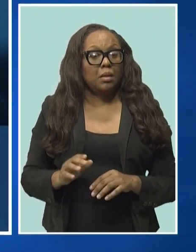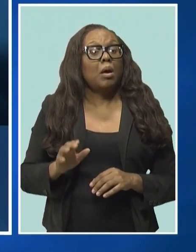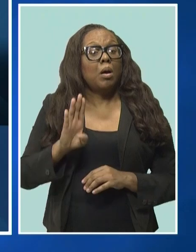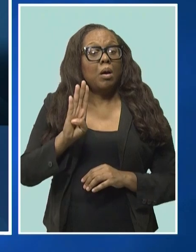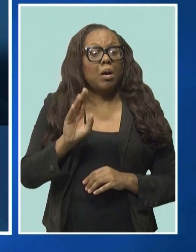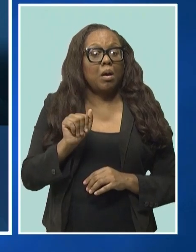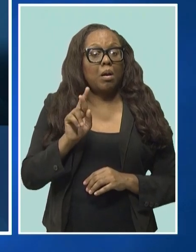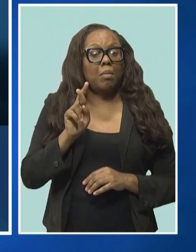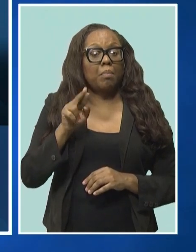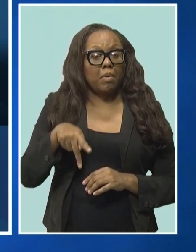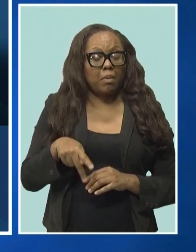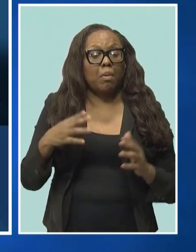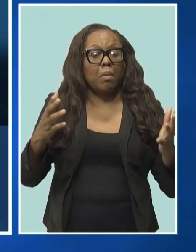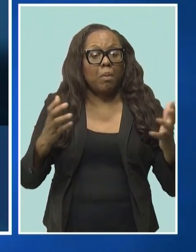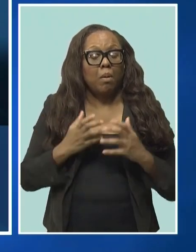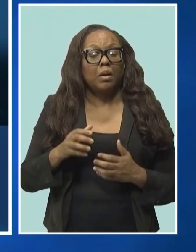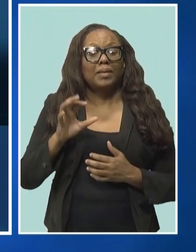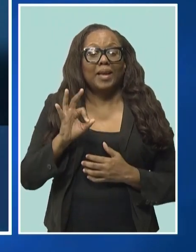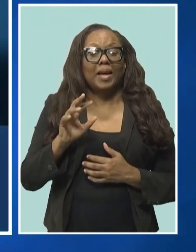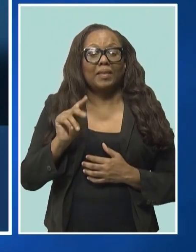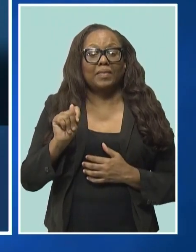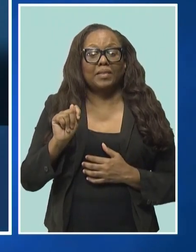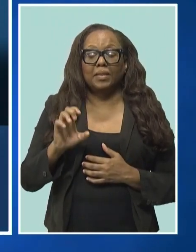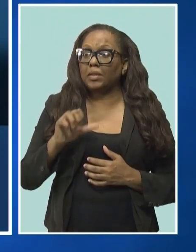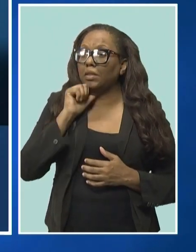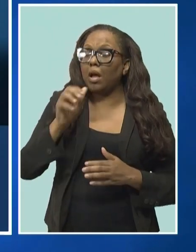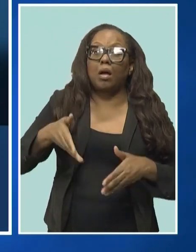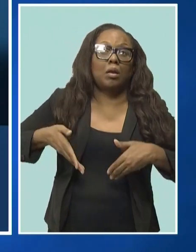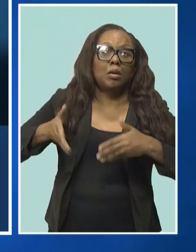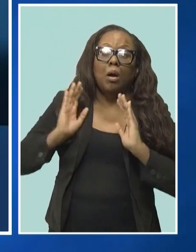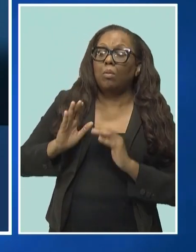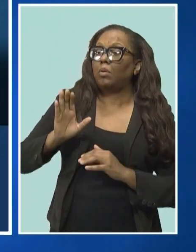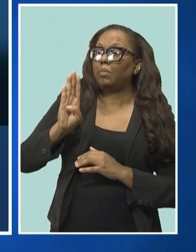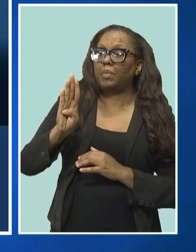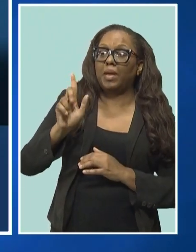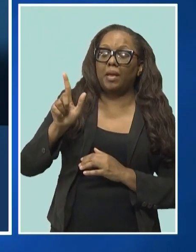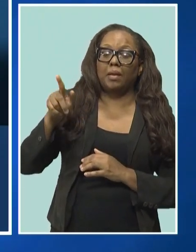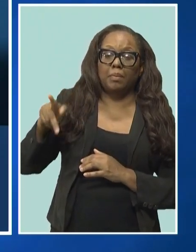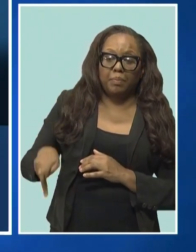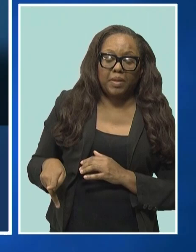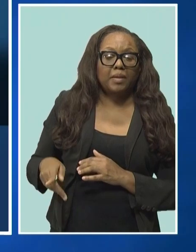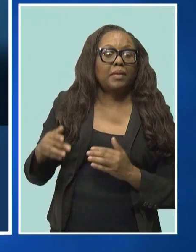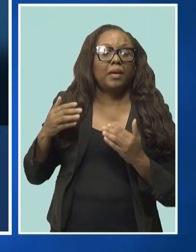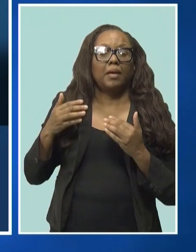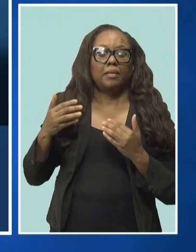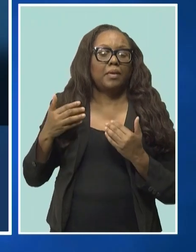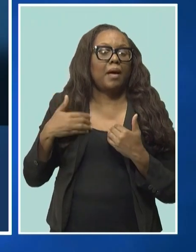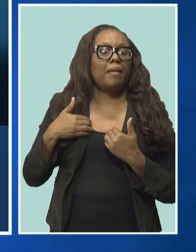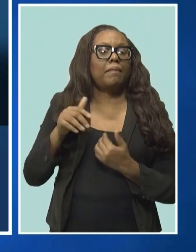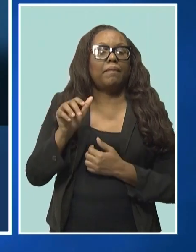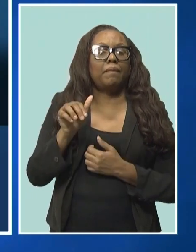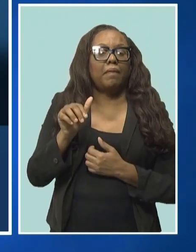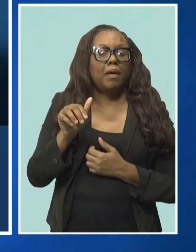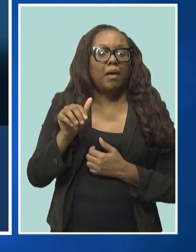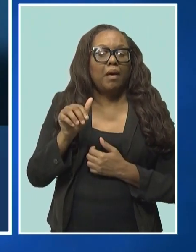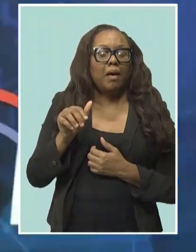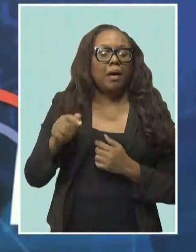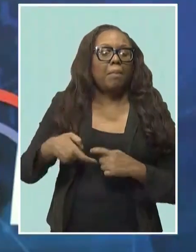asking the FTC to deny BLPC's request for an adjournment and to continue with the hearing as